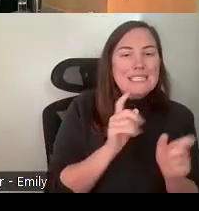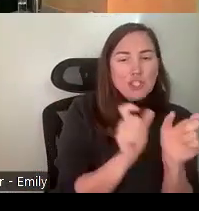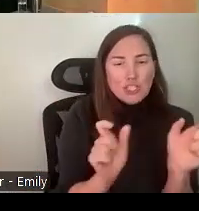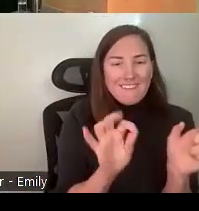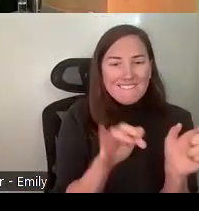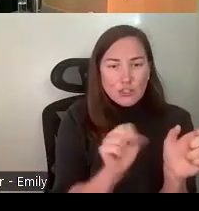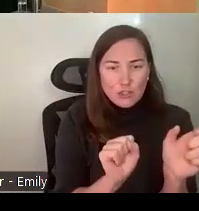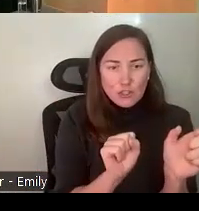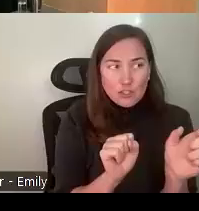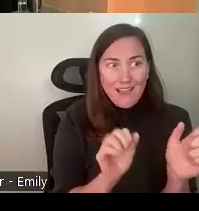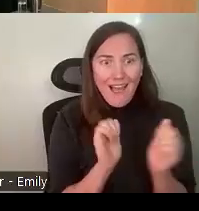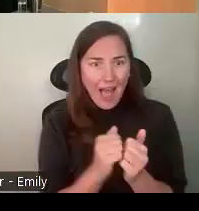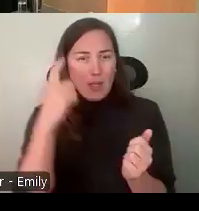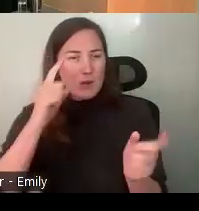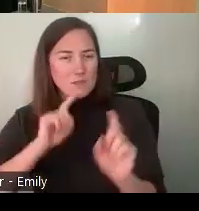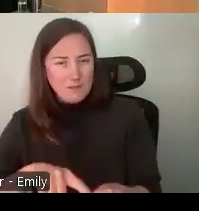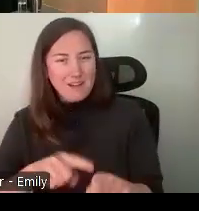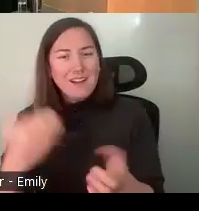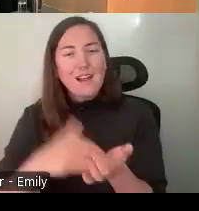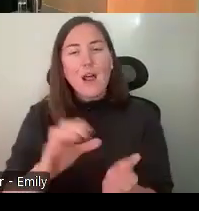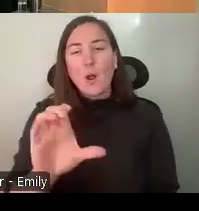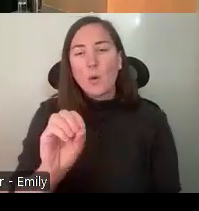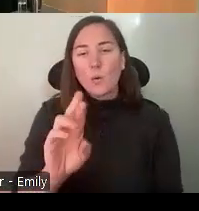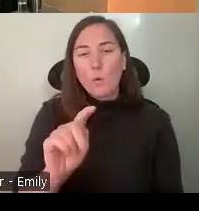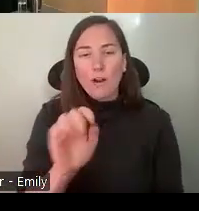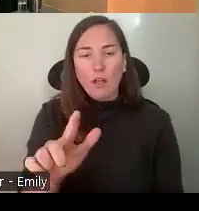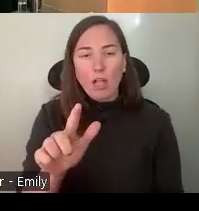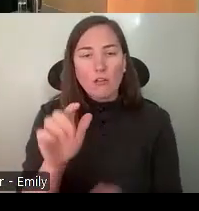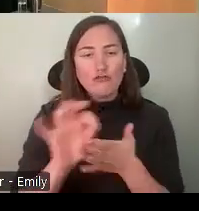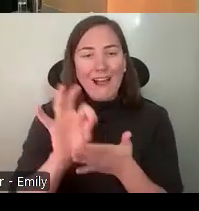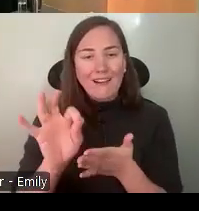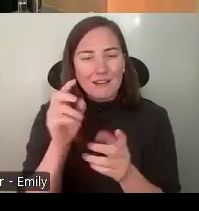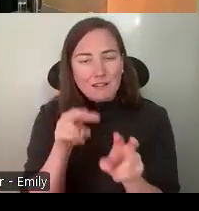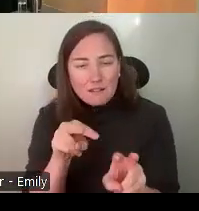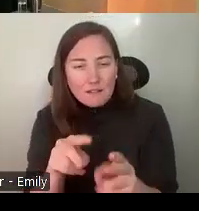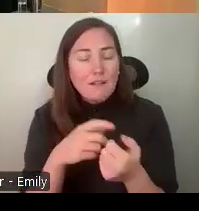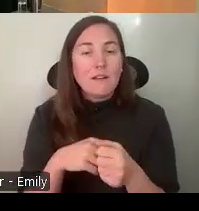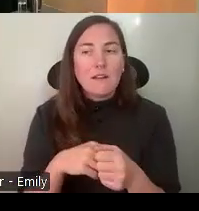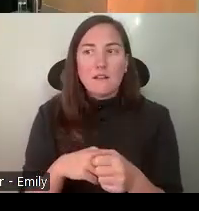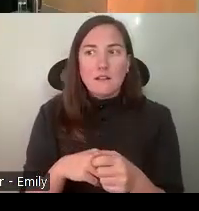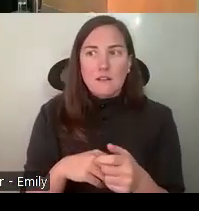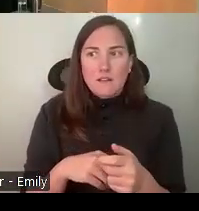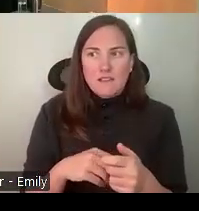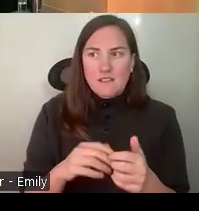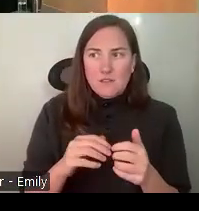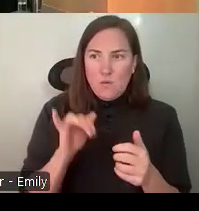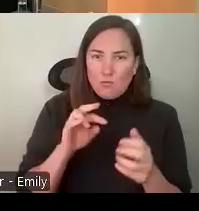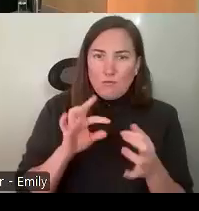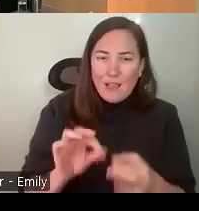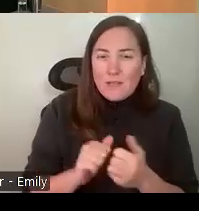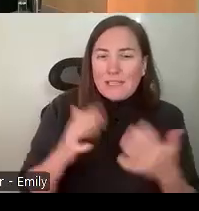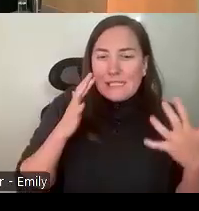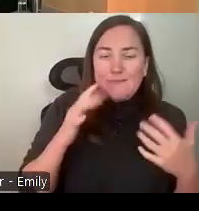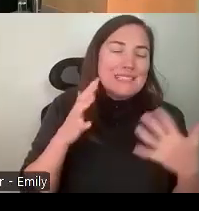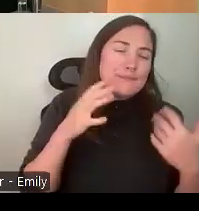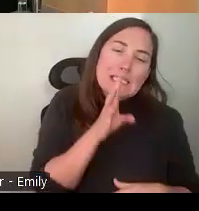the brain is responding. So that cortical tracking to features that are more about how the speech sounds. So the